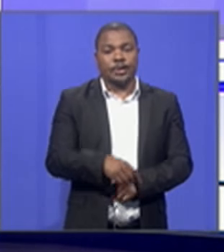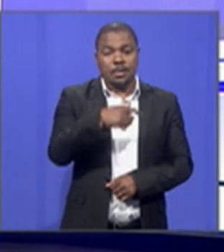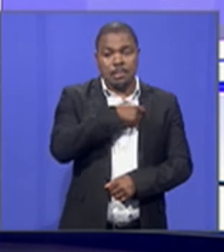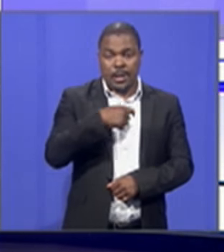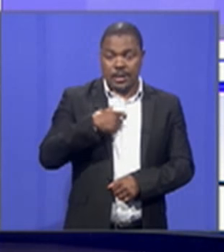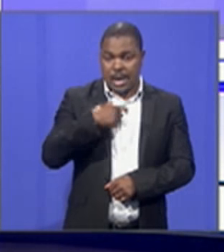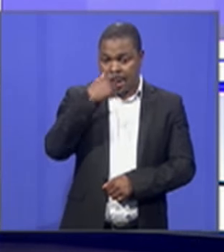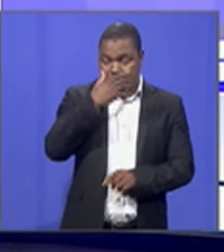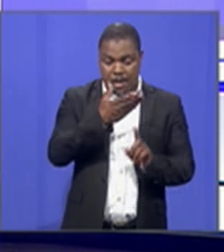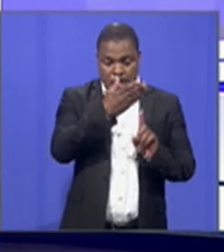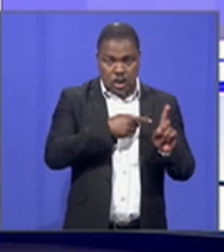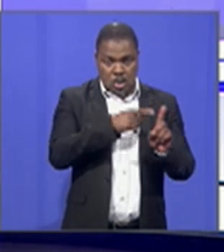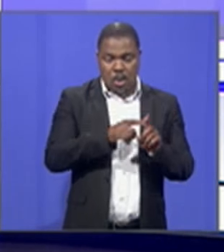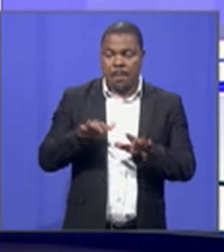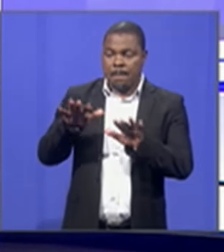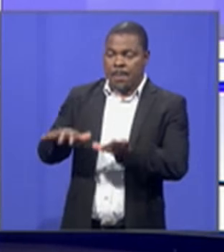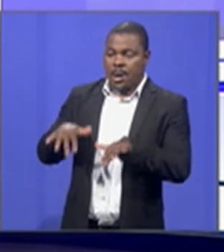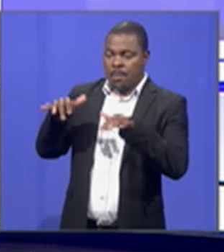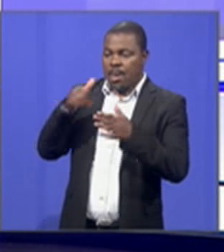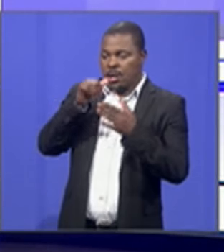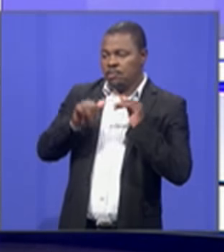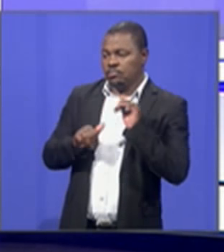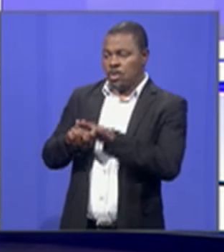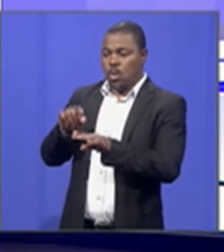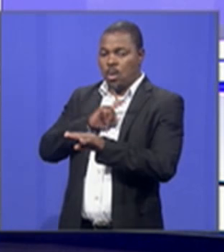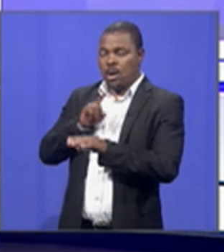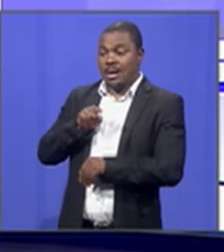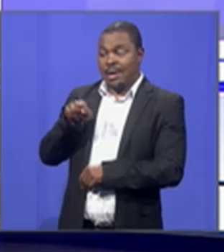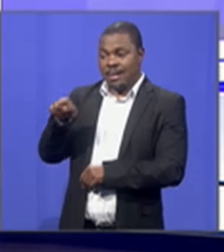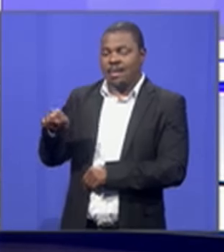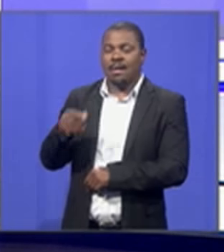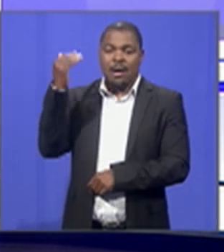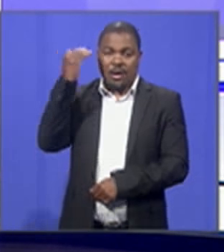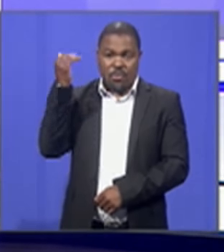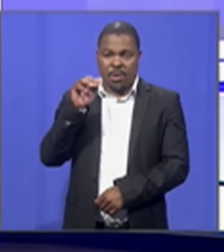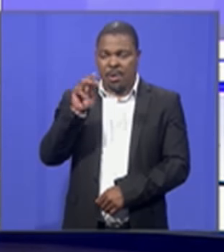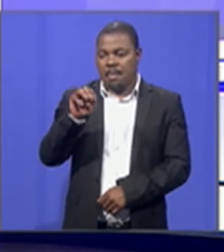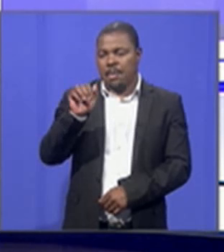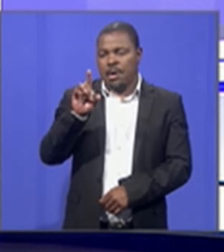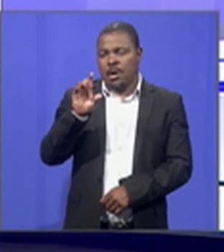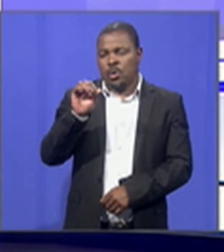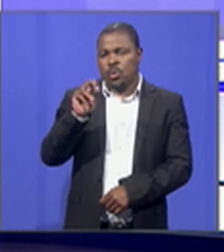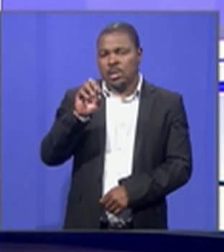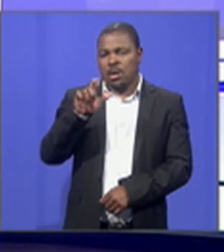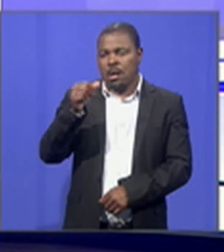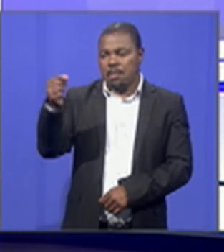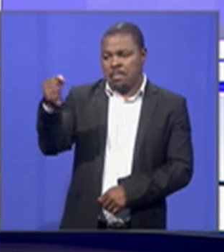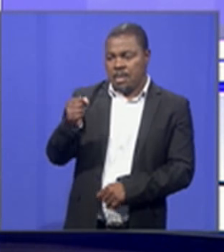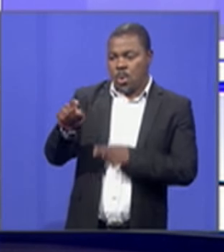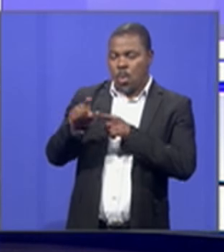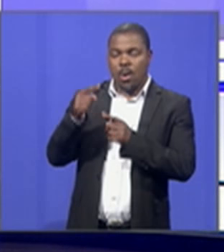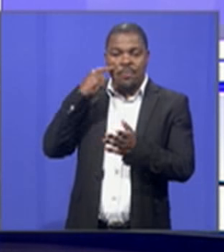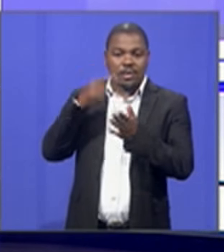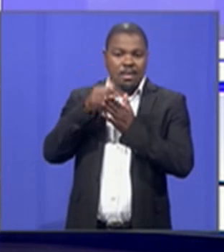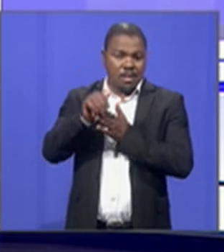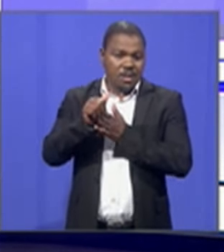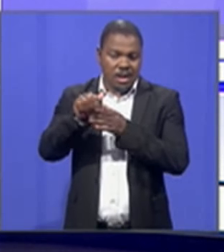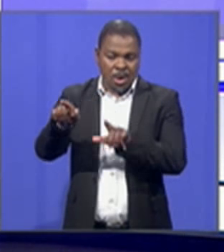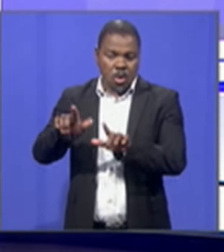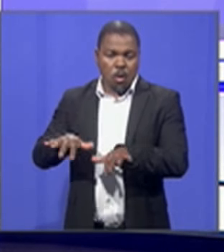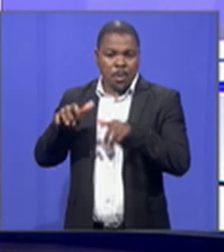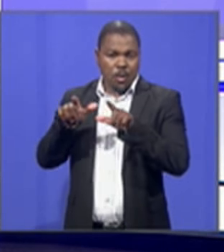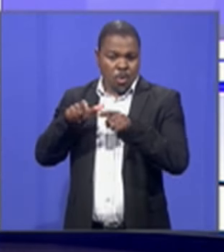Mopresidente Cyril Ramaphosa o ngwaletše Palamente go thulana le go thwalwa ga Advocate Thandazani Madonsela SC bjalo ka moetapele wa bohlatse ka komiting ya Palamente